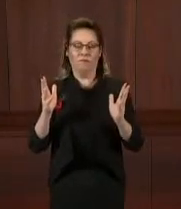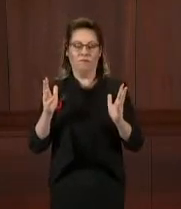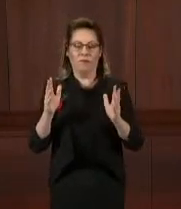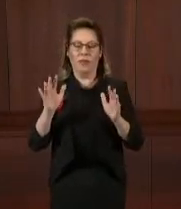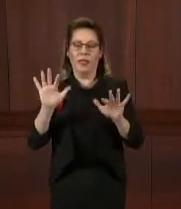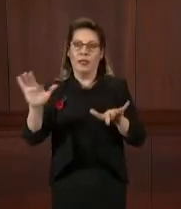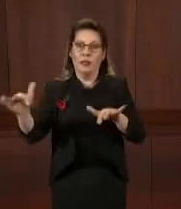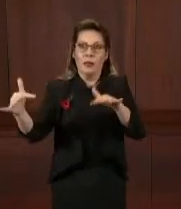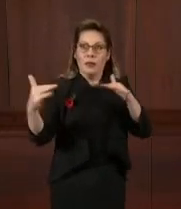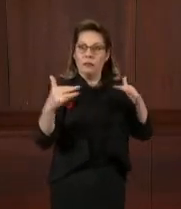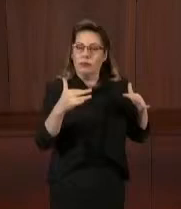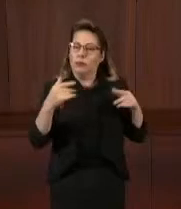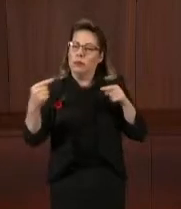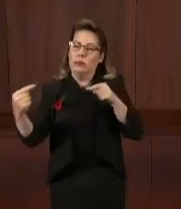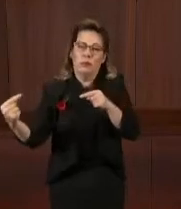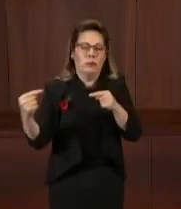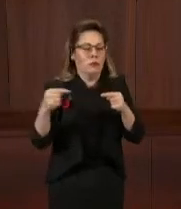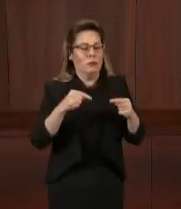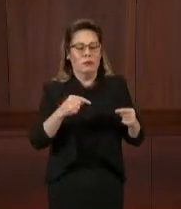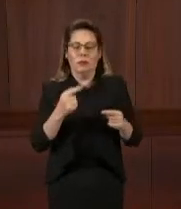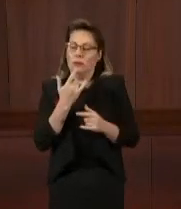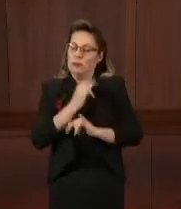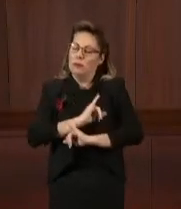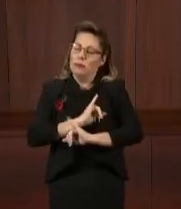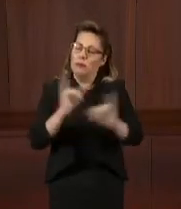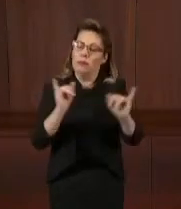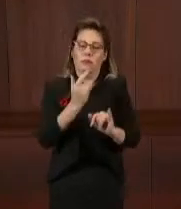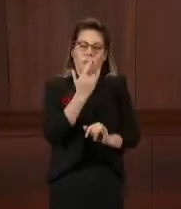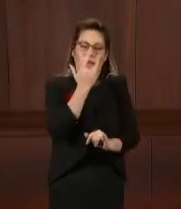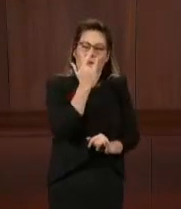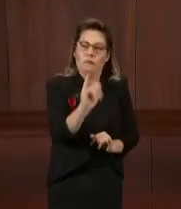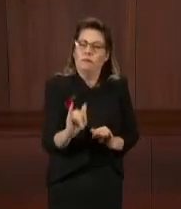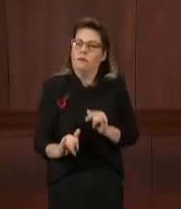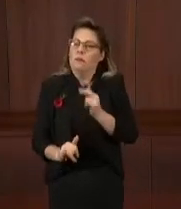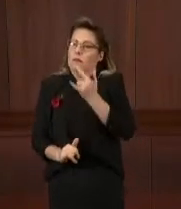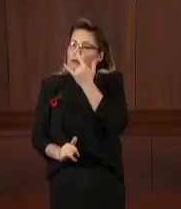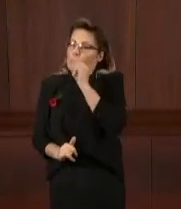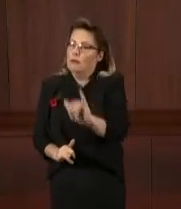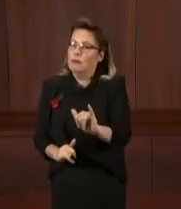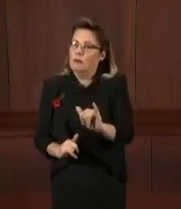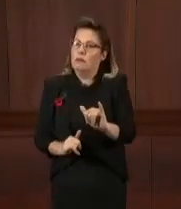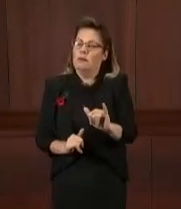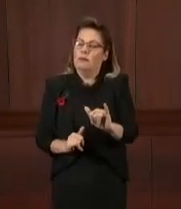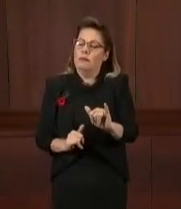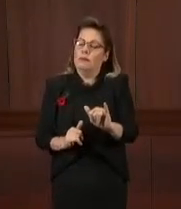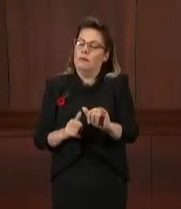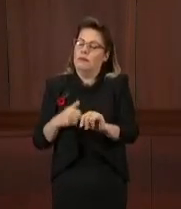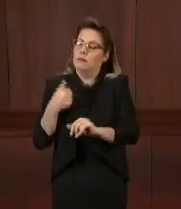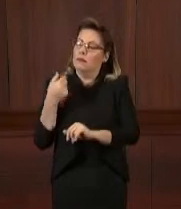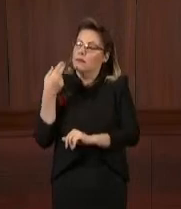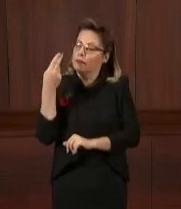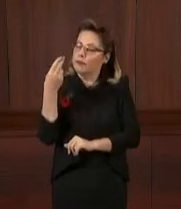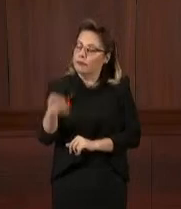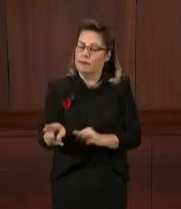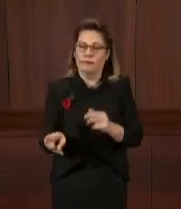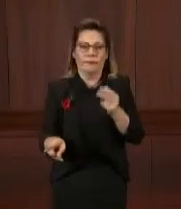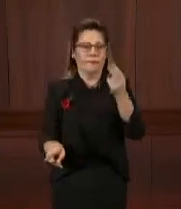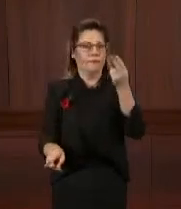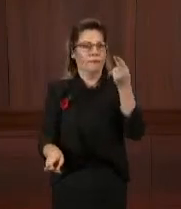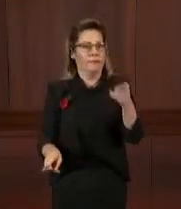aglow. They were staunch to the end against odds uncounted. They fell with their faces to the